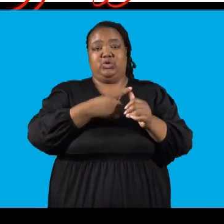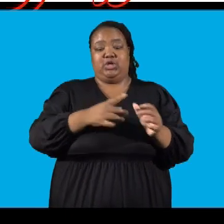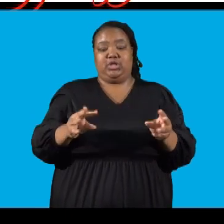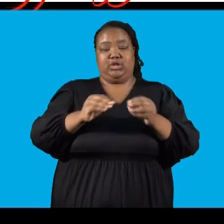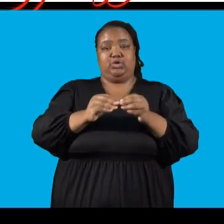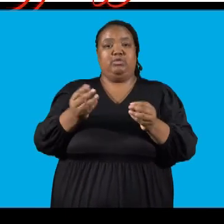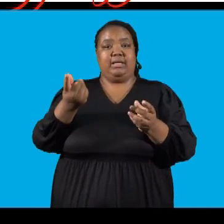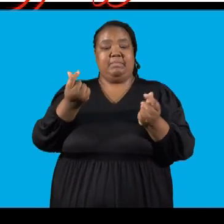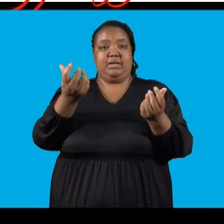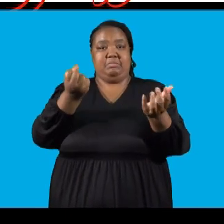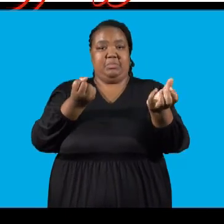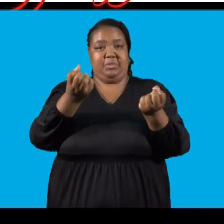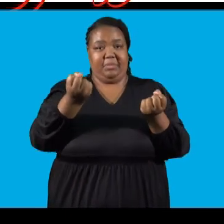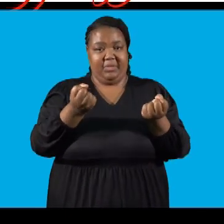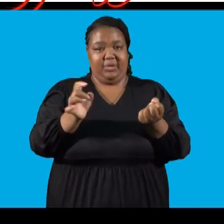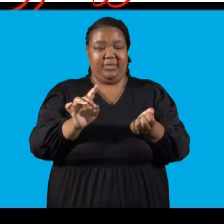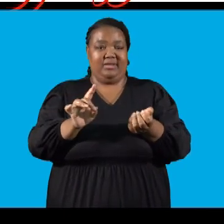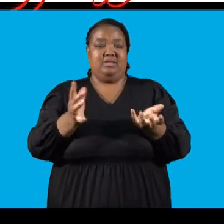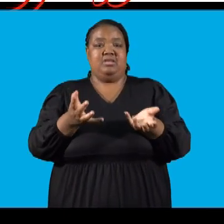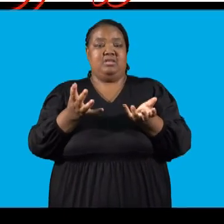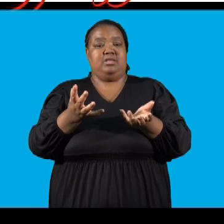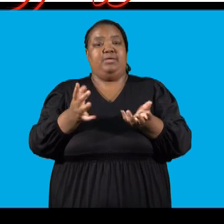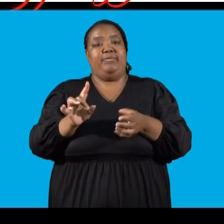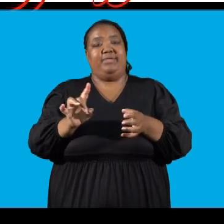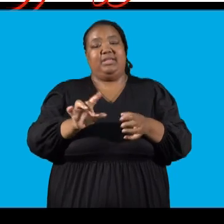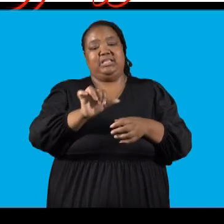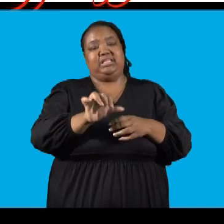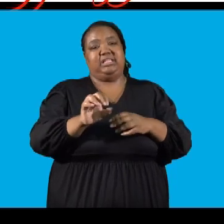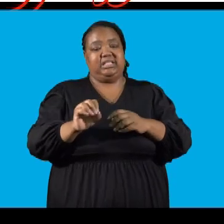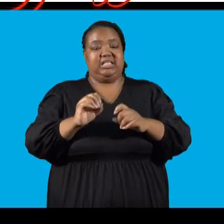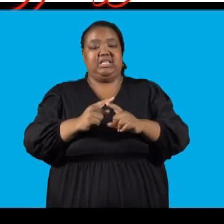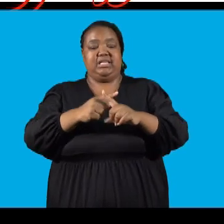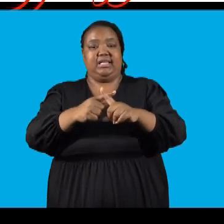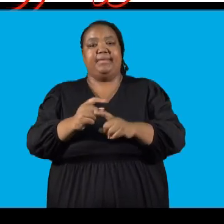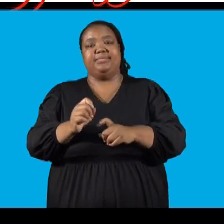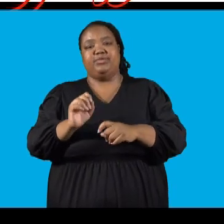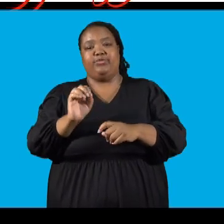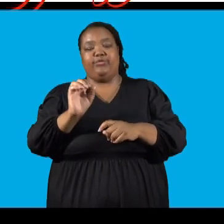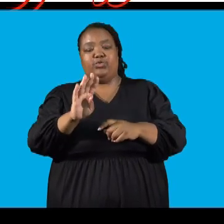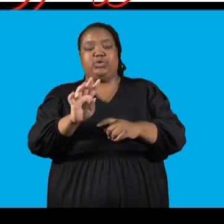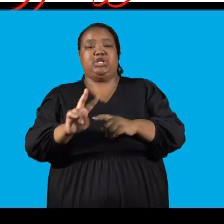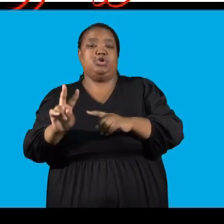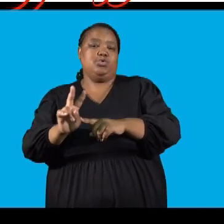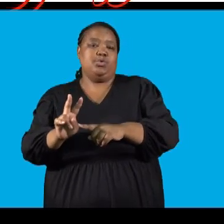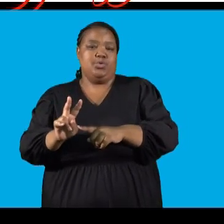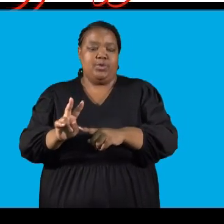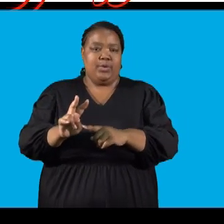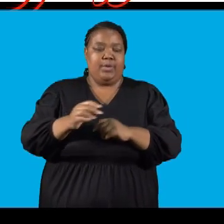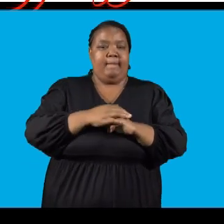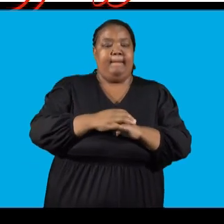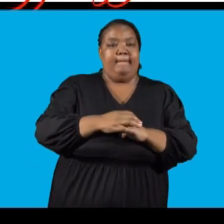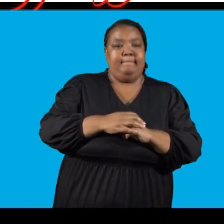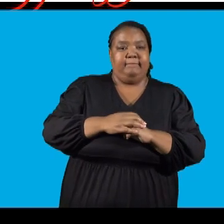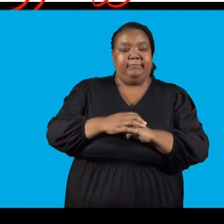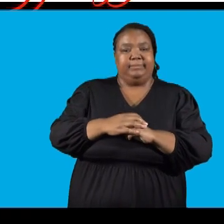of 60. So we can calculate the total revenue there. The total revenue will actually be 60 times 42. That's how